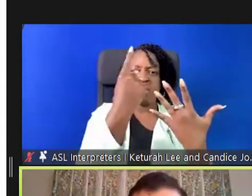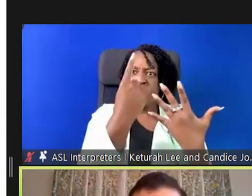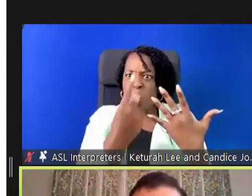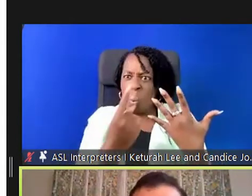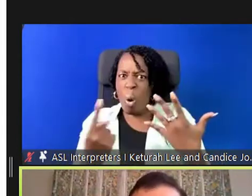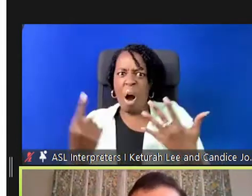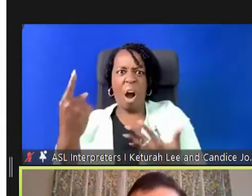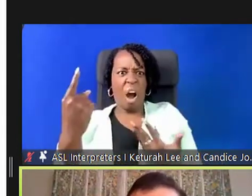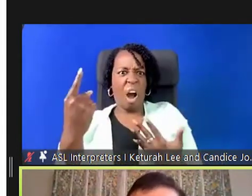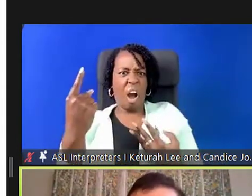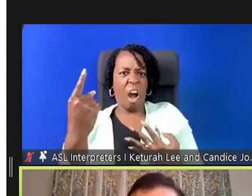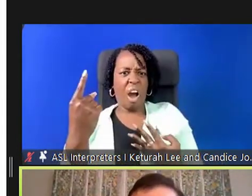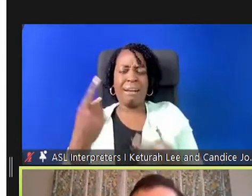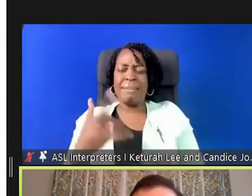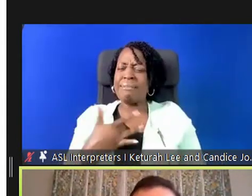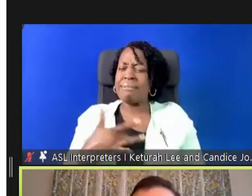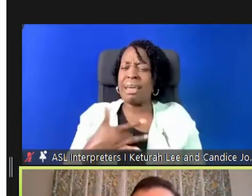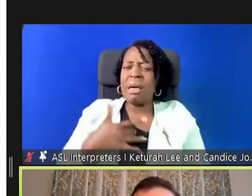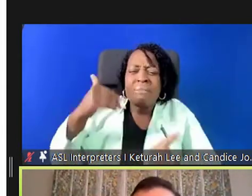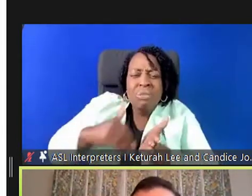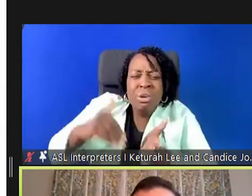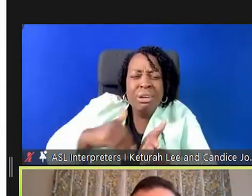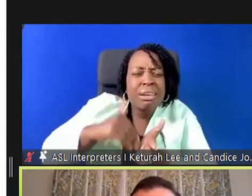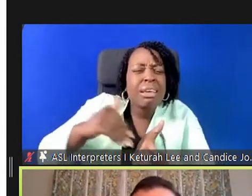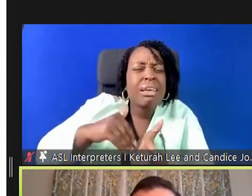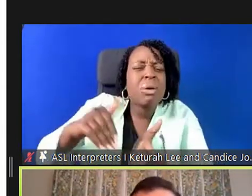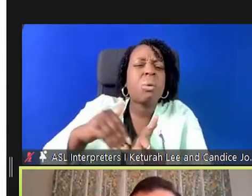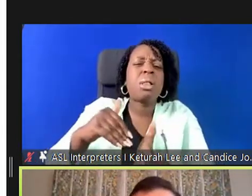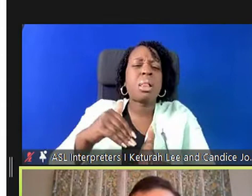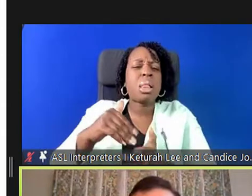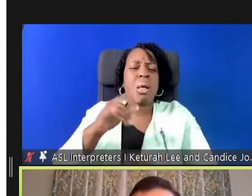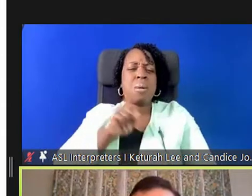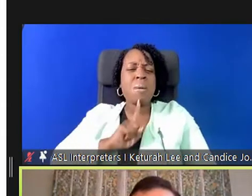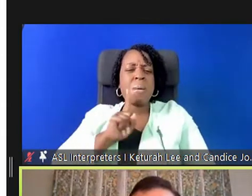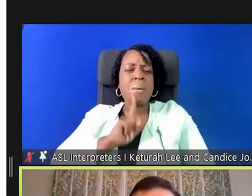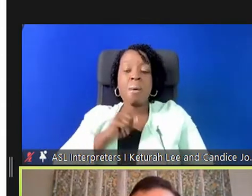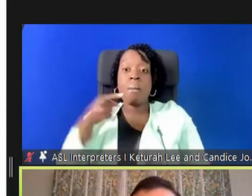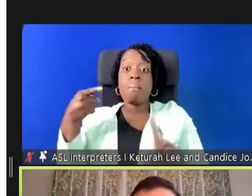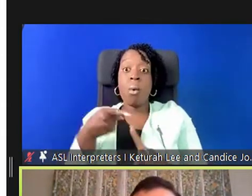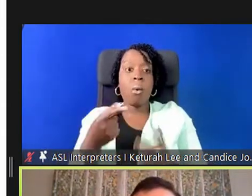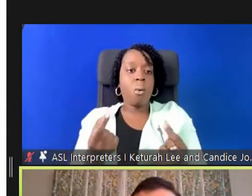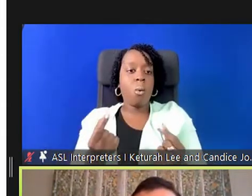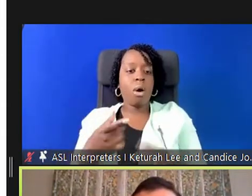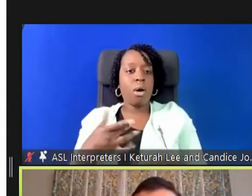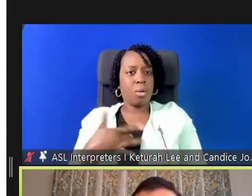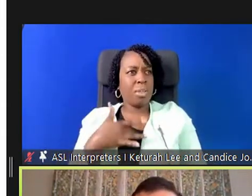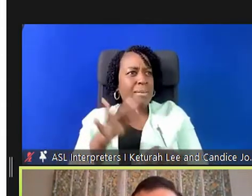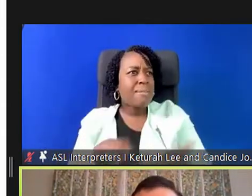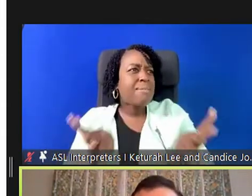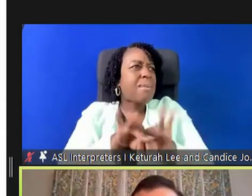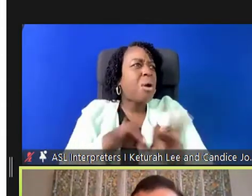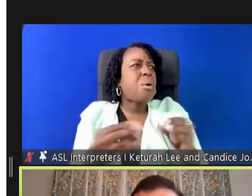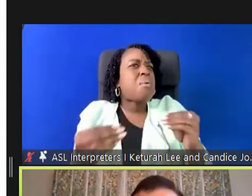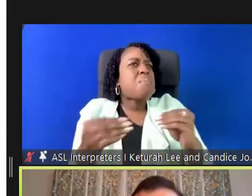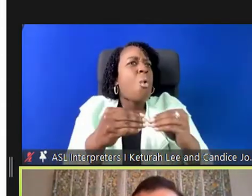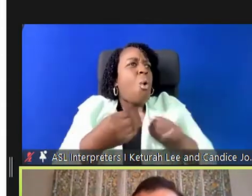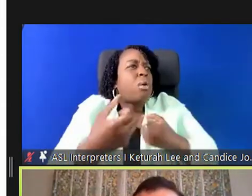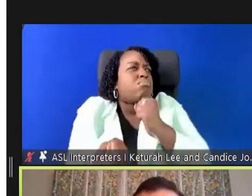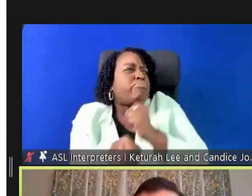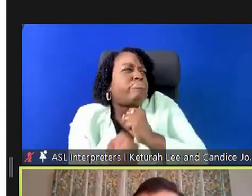here? Well, in the last years of life, when individuals may value social well-being and often need more support from